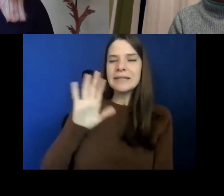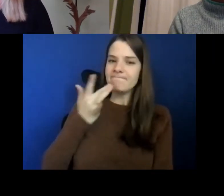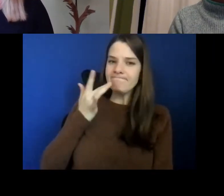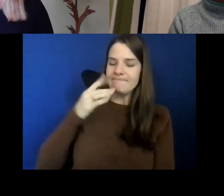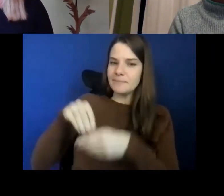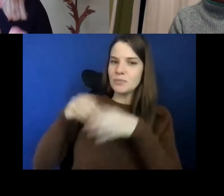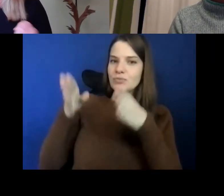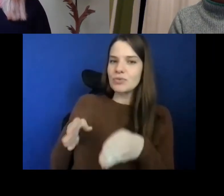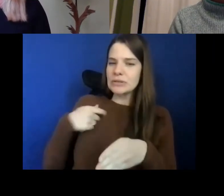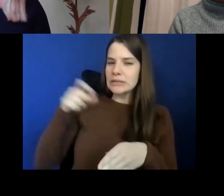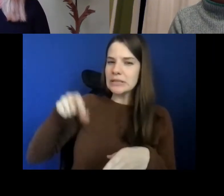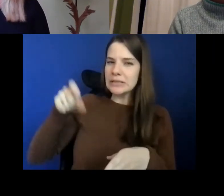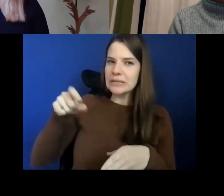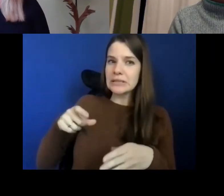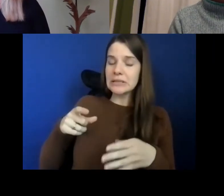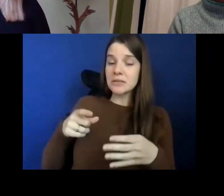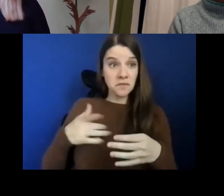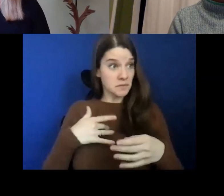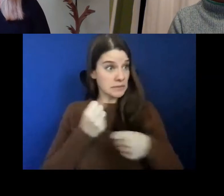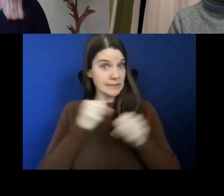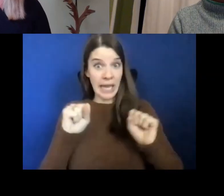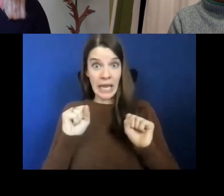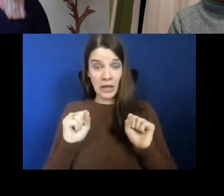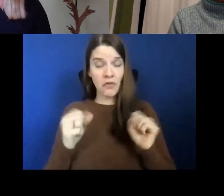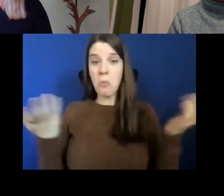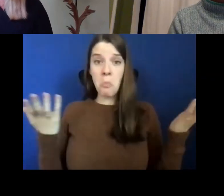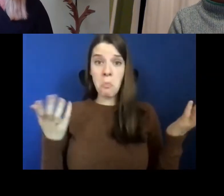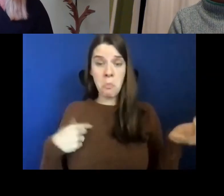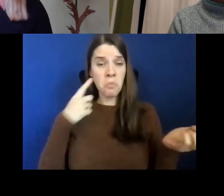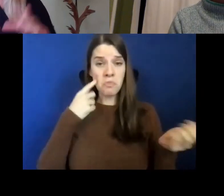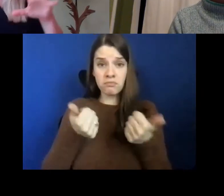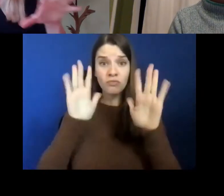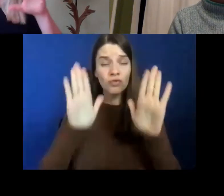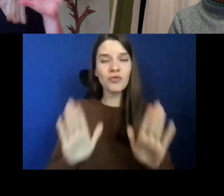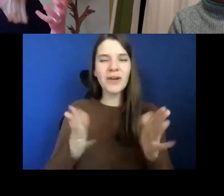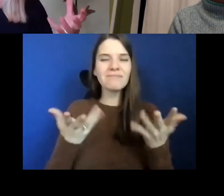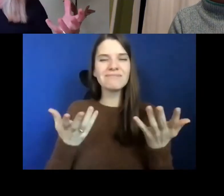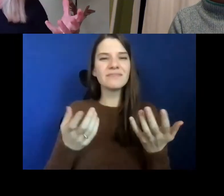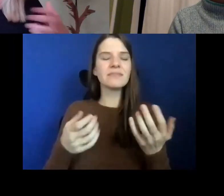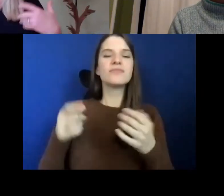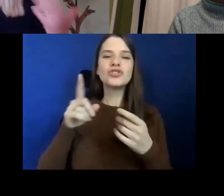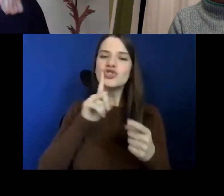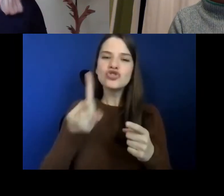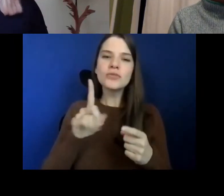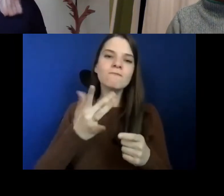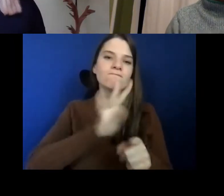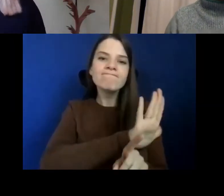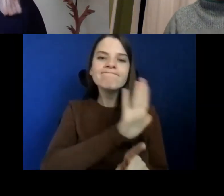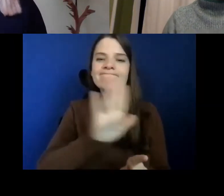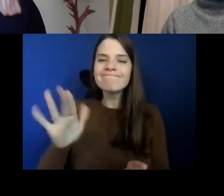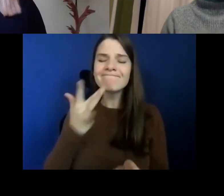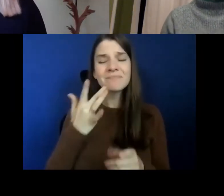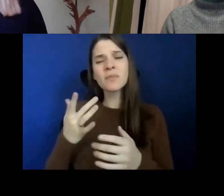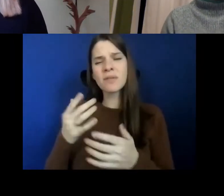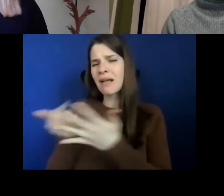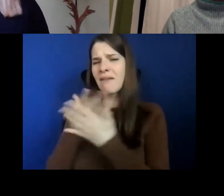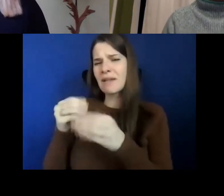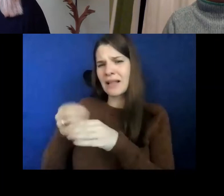person and it's a safe thing to do, then I think that's a great opportunity. You know, I think it should be individualized just like everything else we